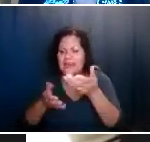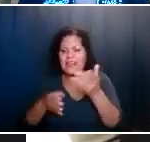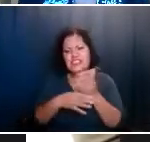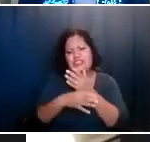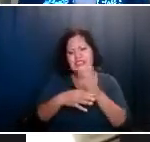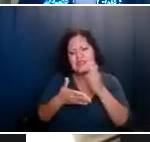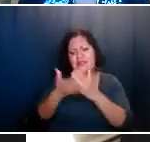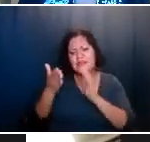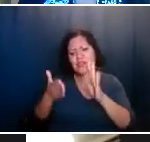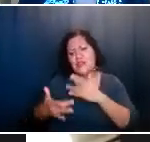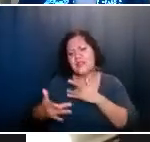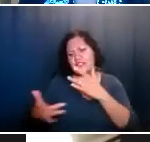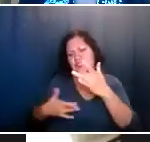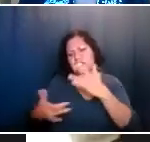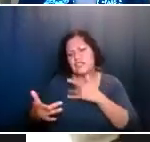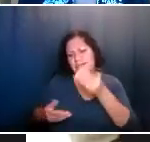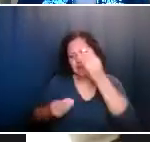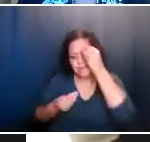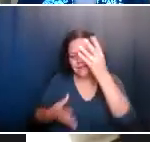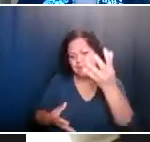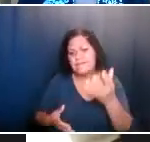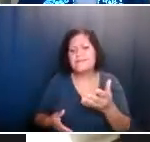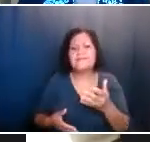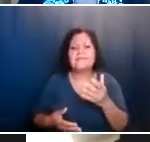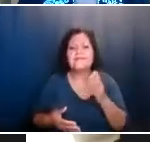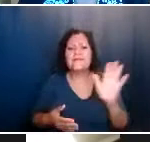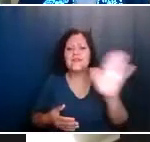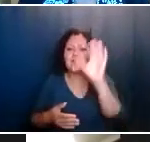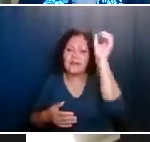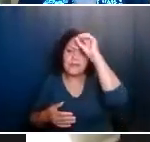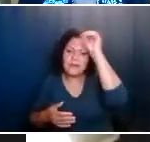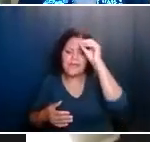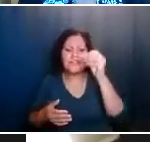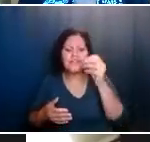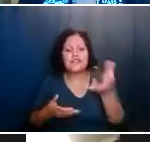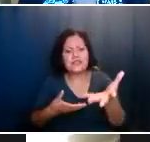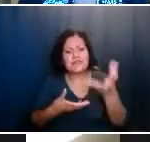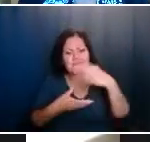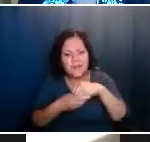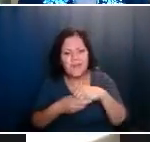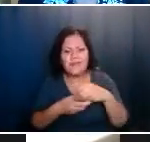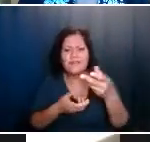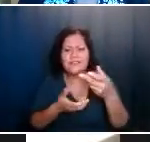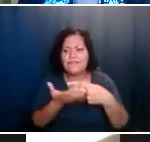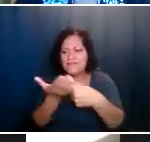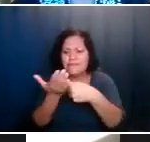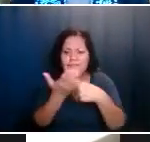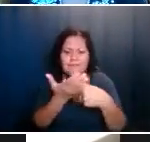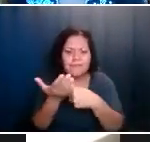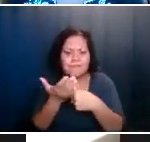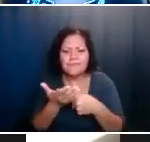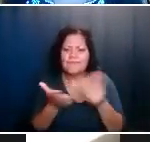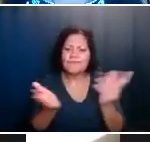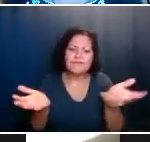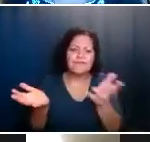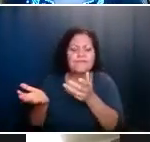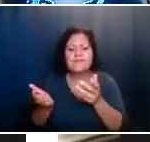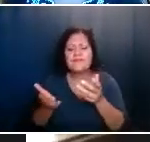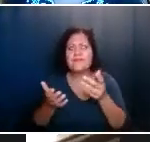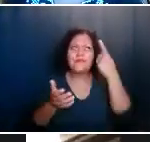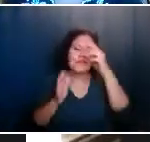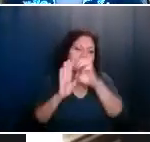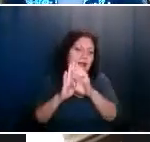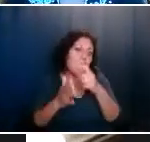to voice opinions, to engage in conversation about, you know, what is the importance of